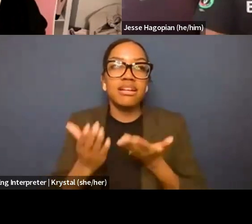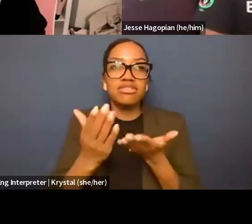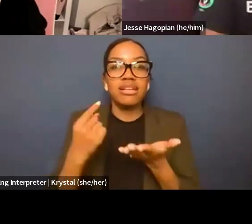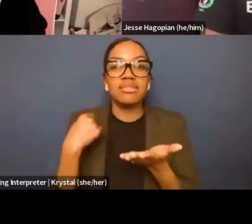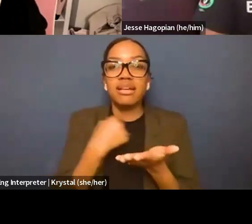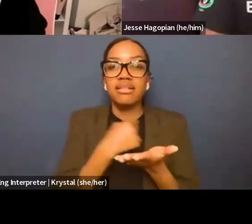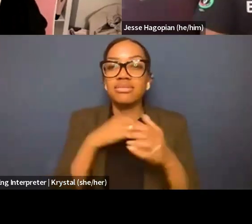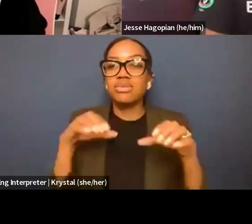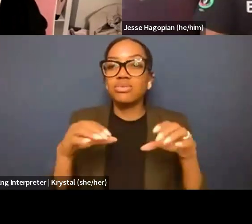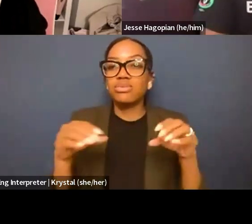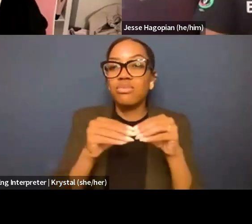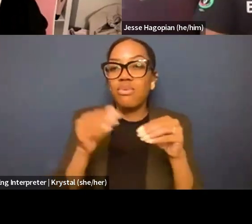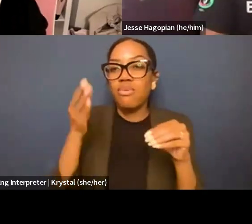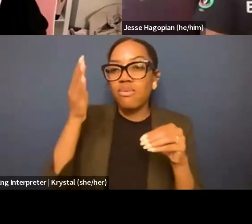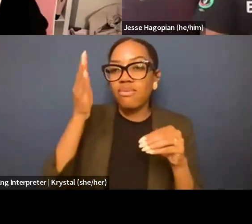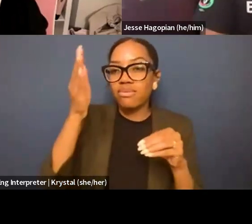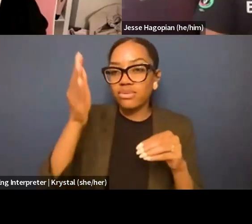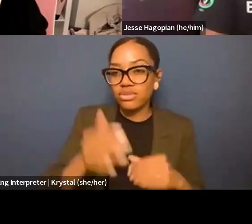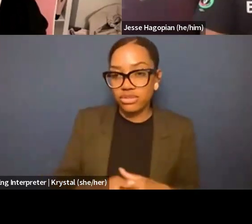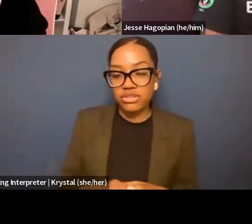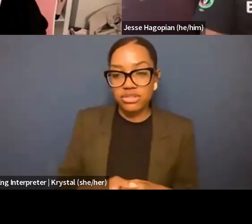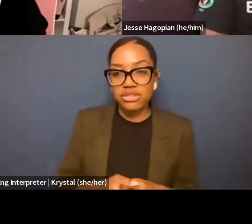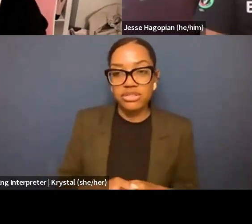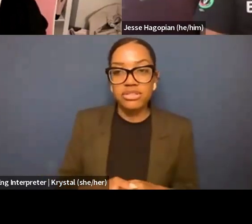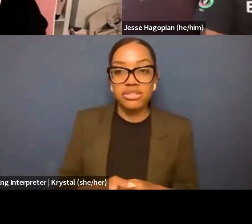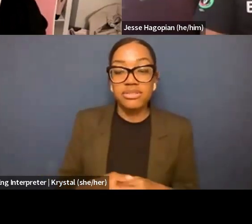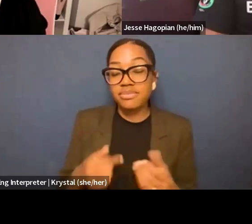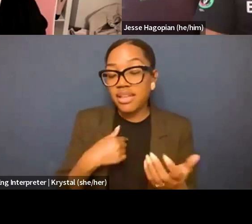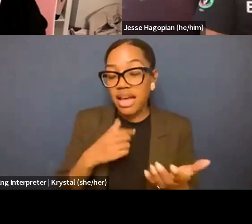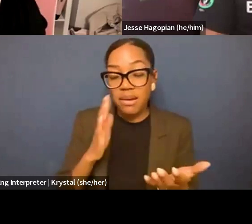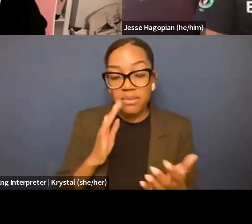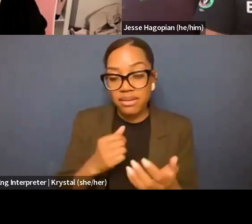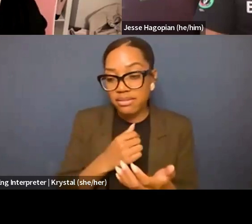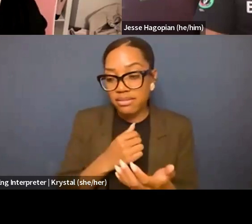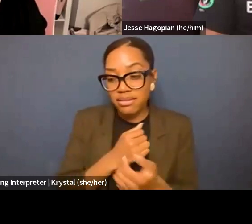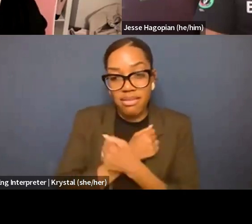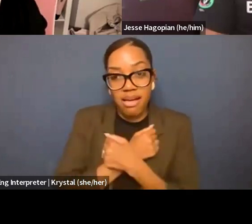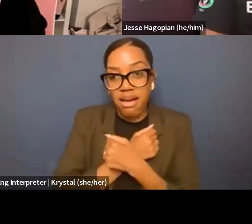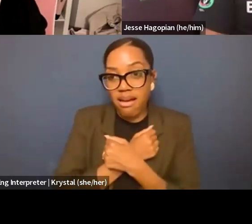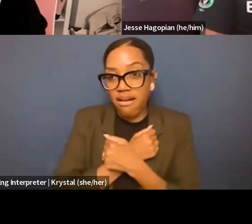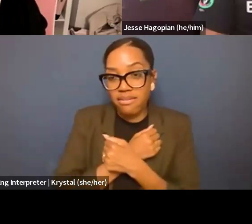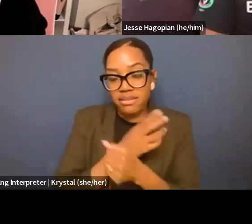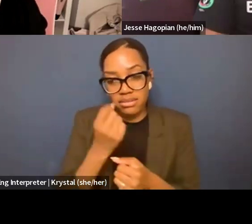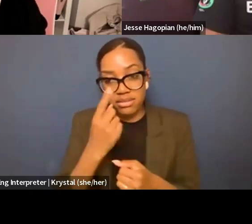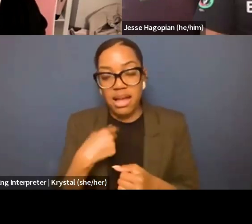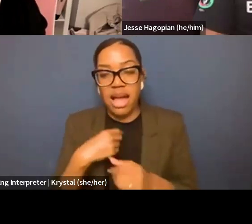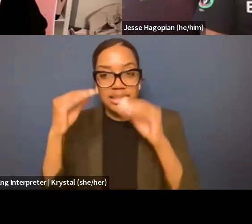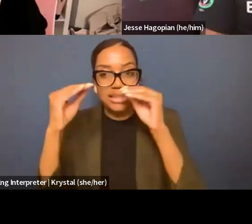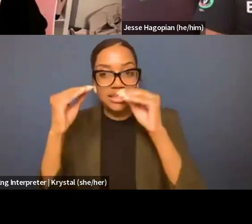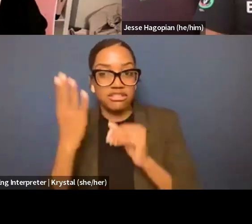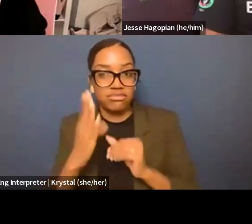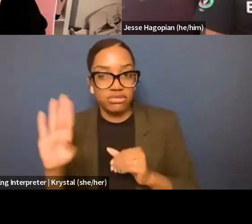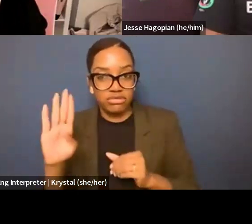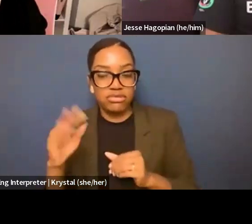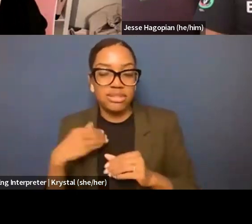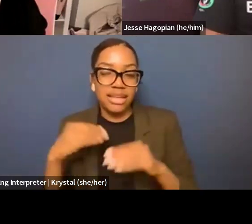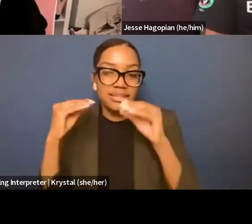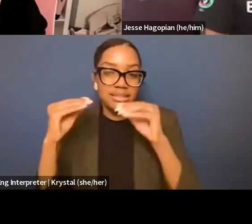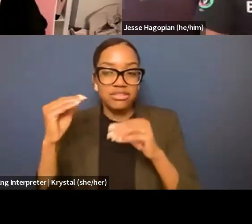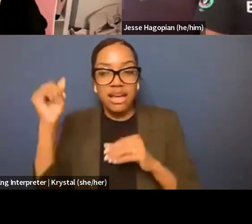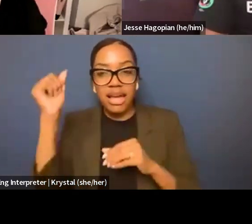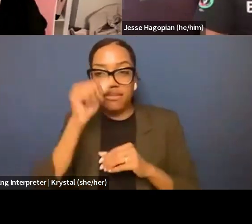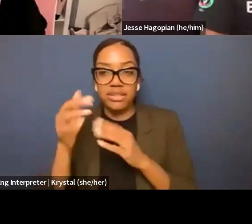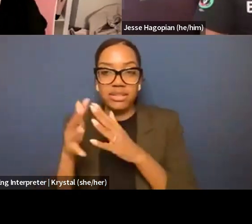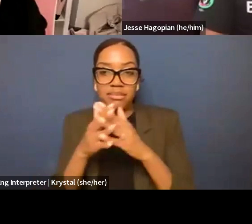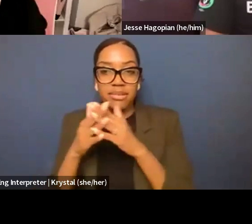right? I would love, I mean, I teach the blues sometimes because I teach African American studies courses at the